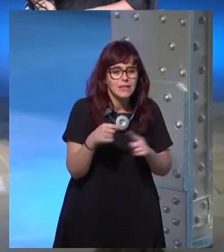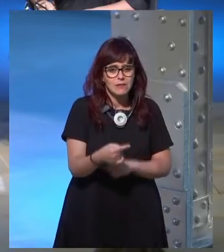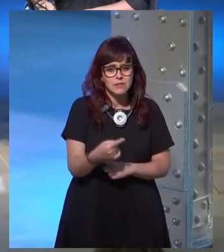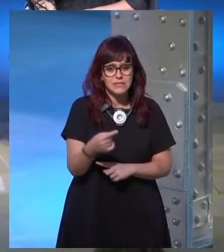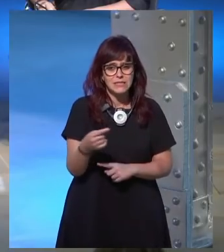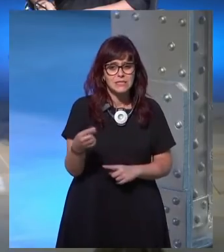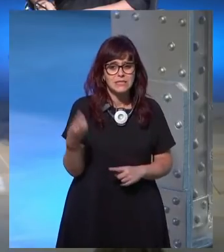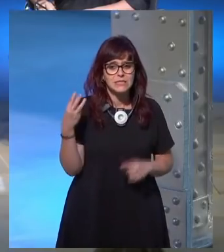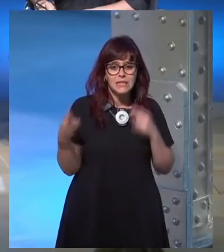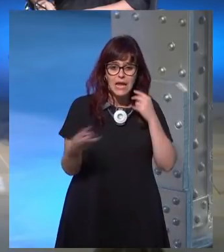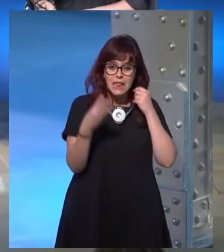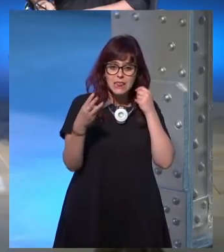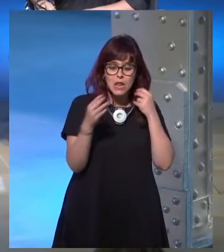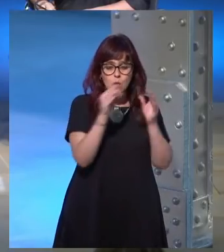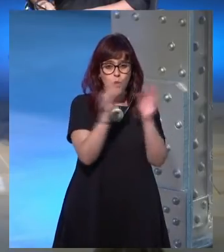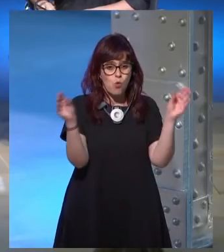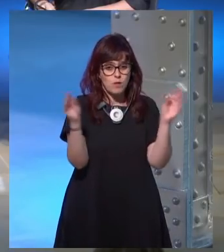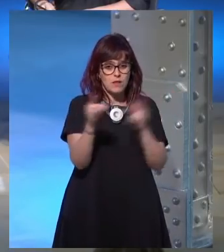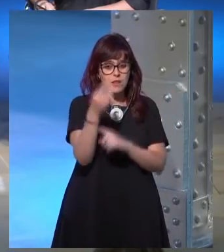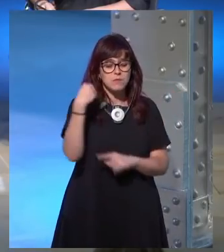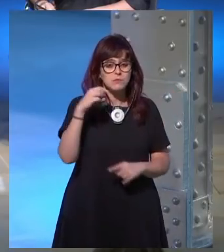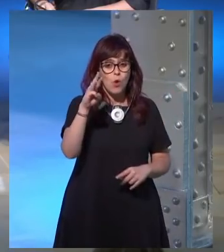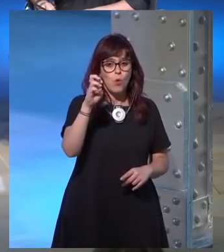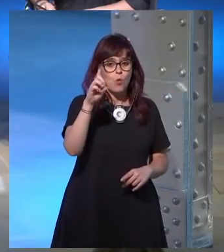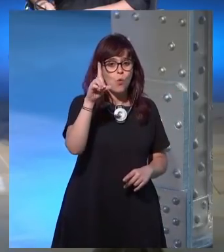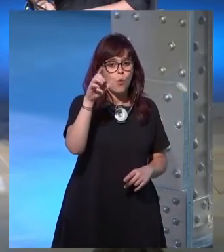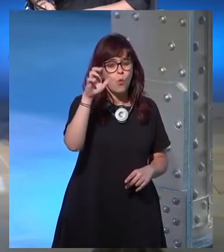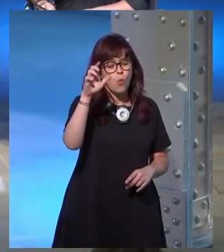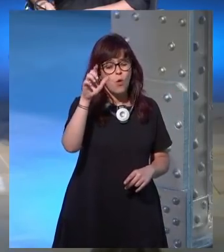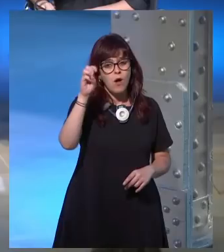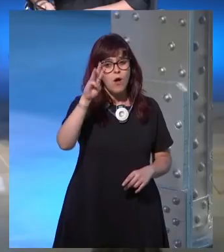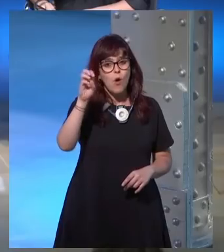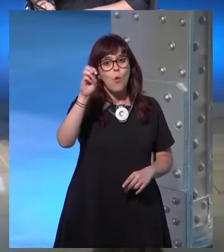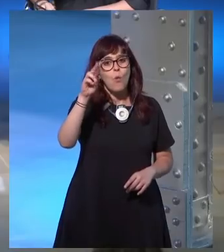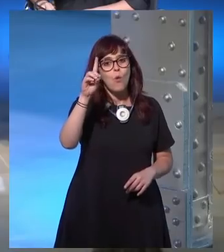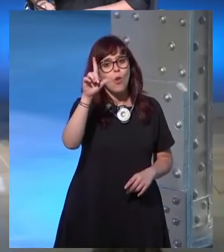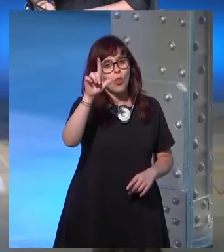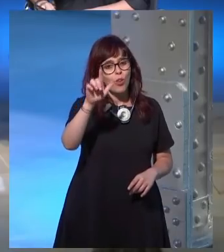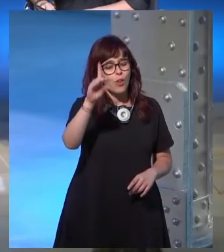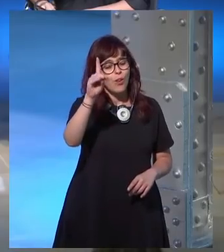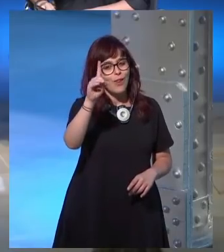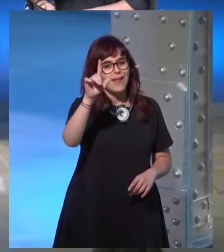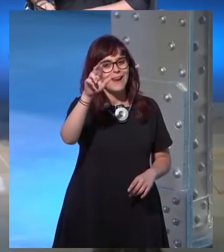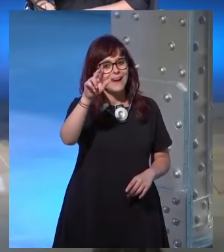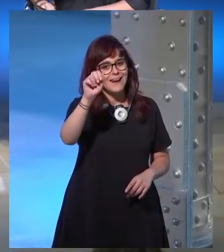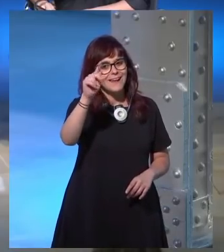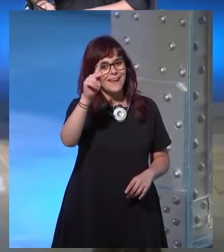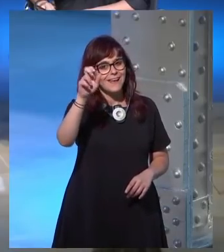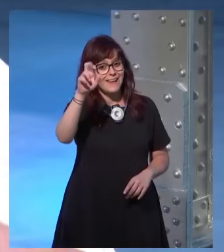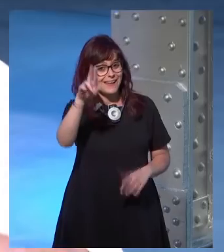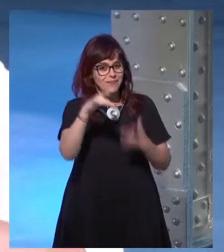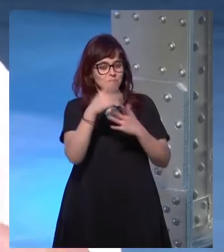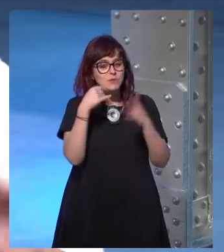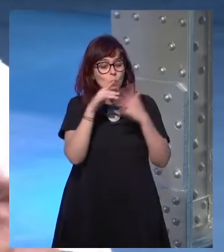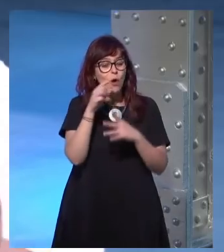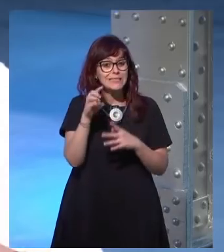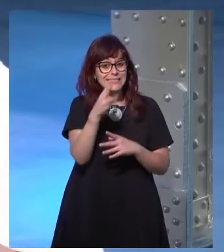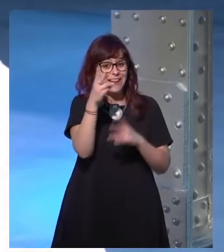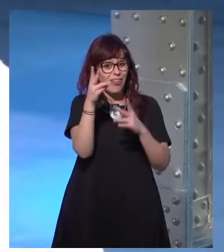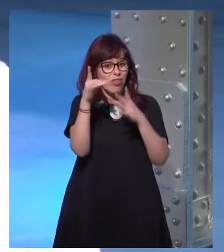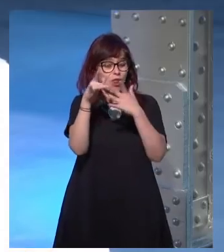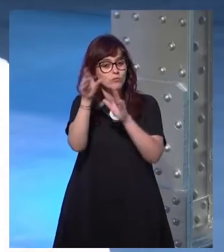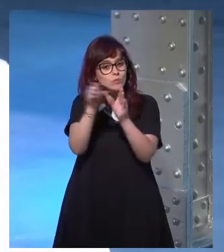hardest. Because again, I set it up with this character, before all of this darkness descended, I set up with this character who had to she had two choices, and that's